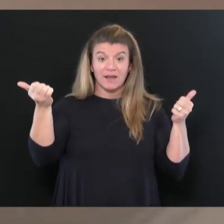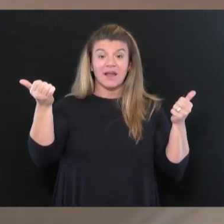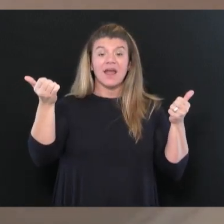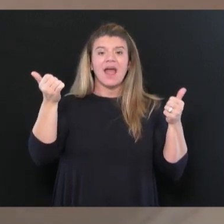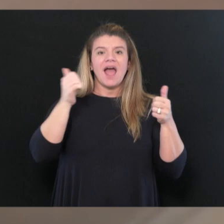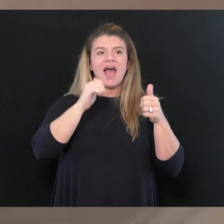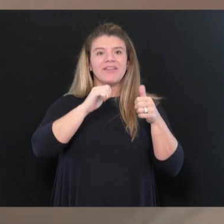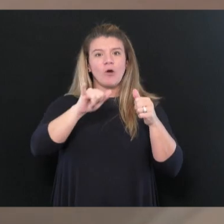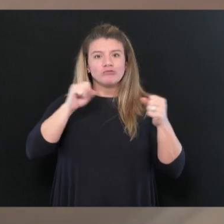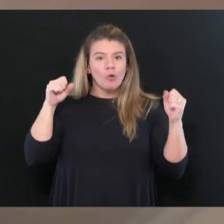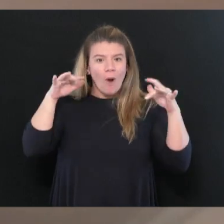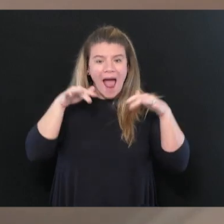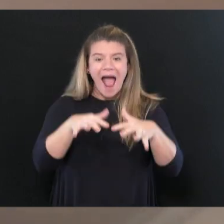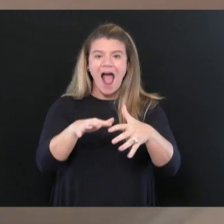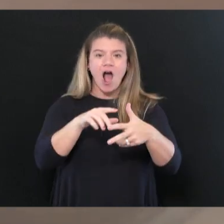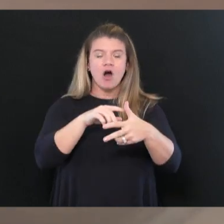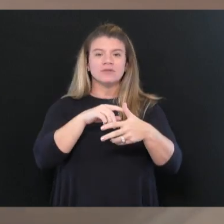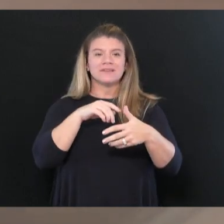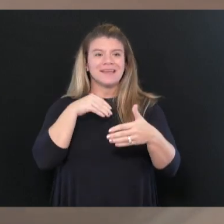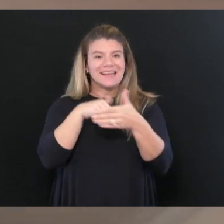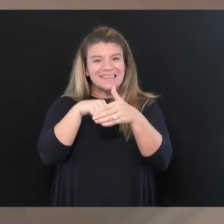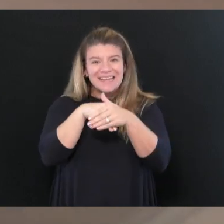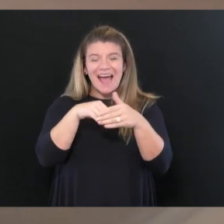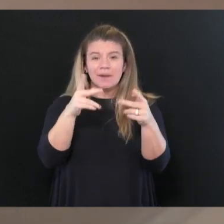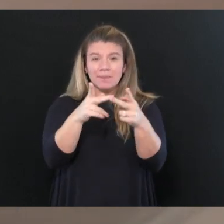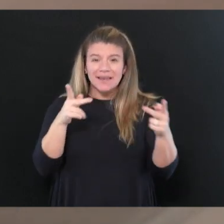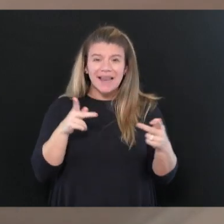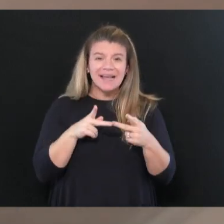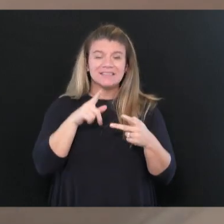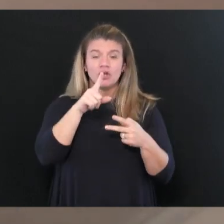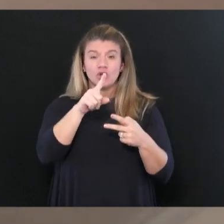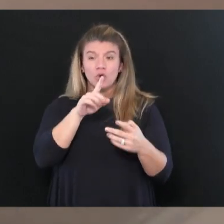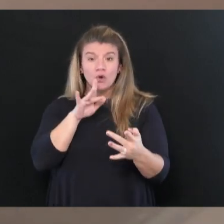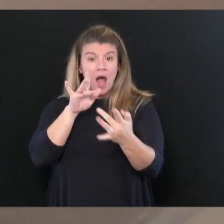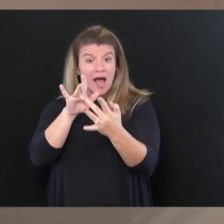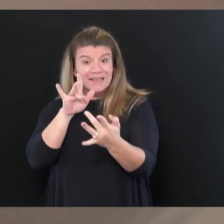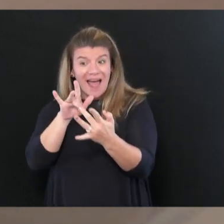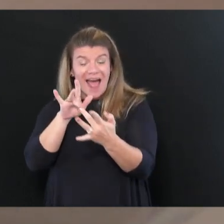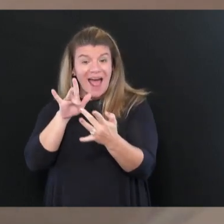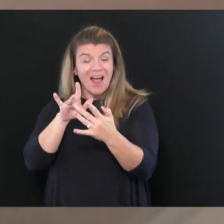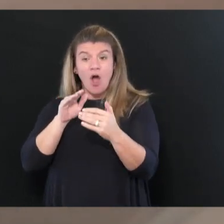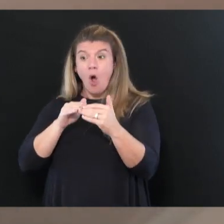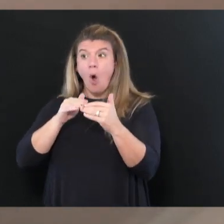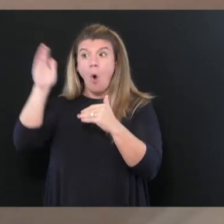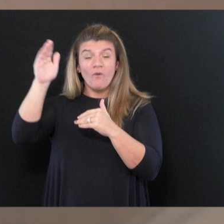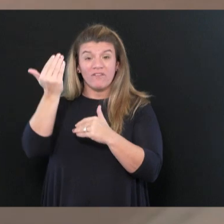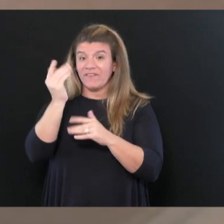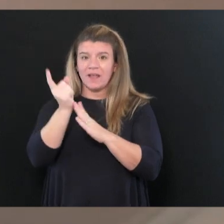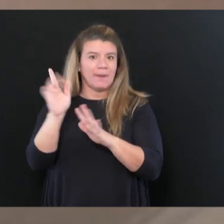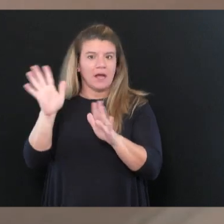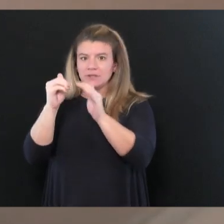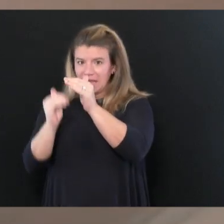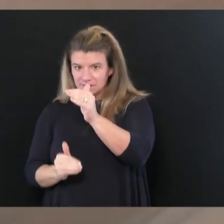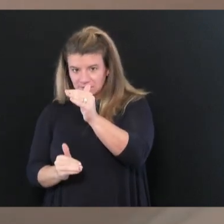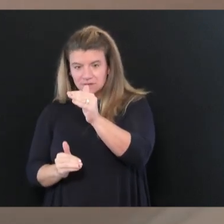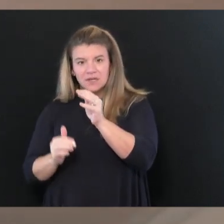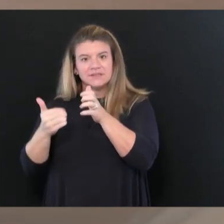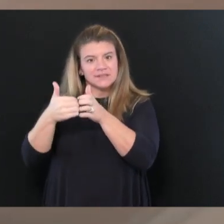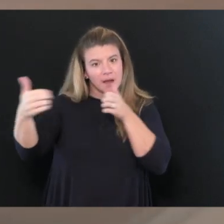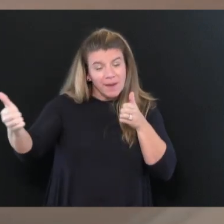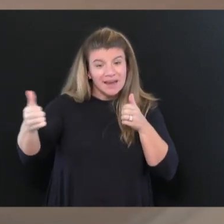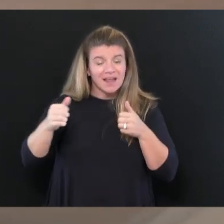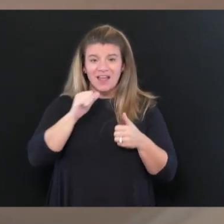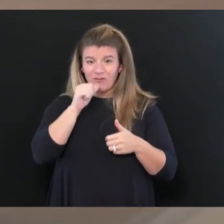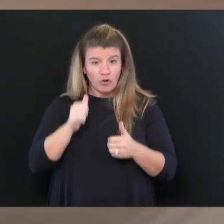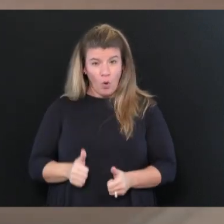avoid crowds, closed indoor spaces, and contact for greater than 15 minutes, 6 feet or less from people that you don't live